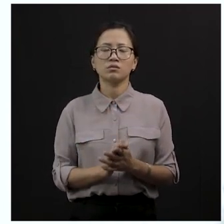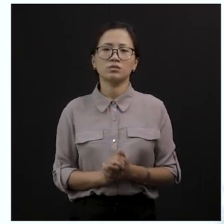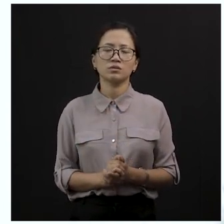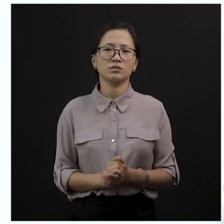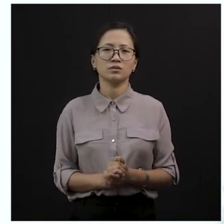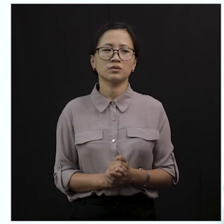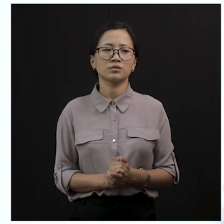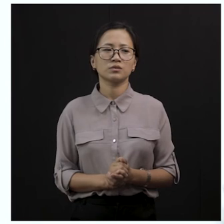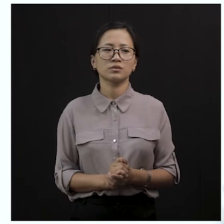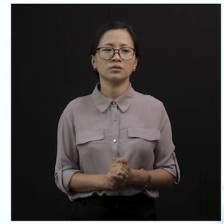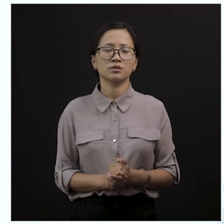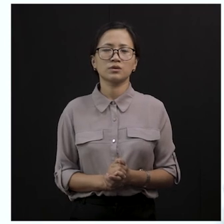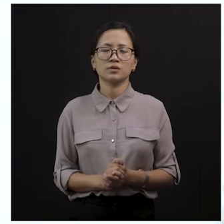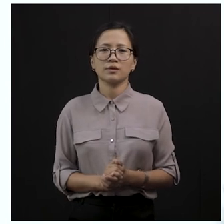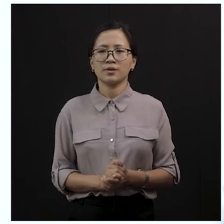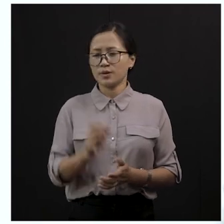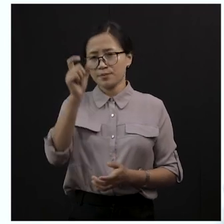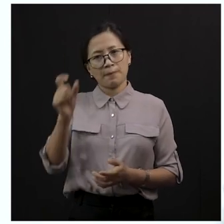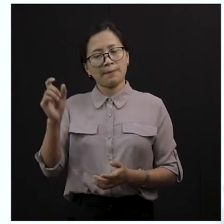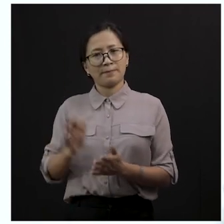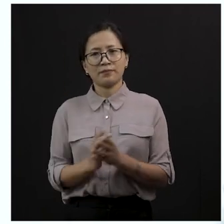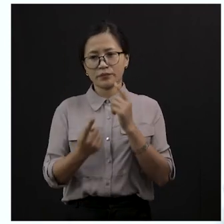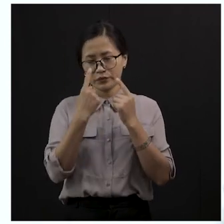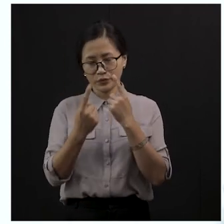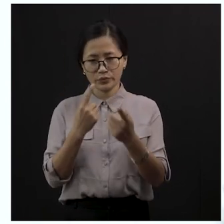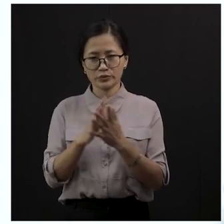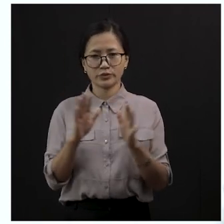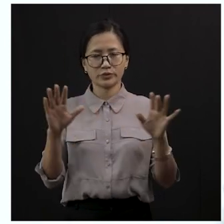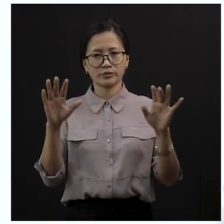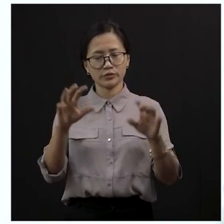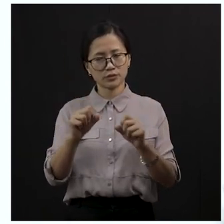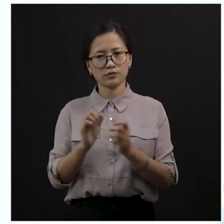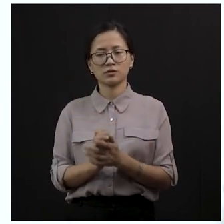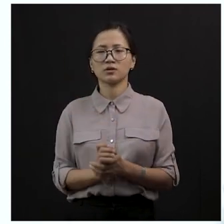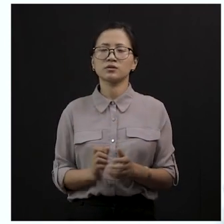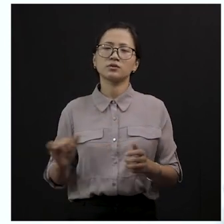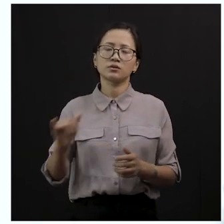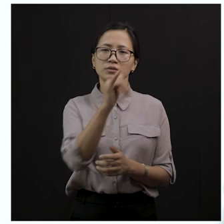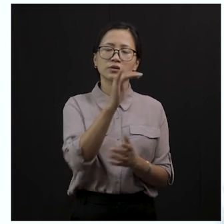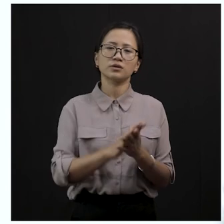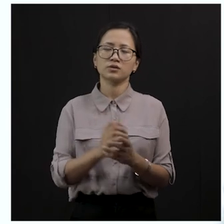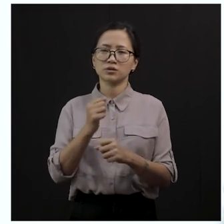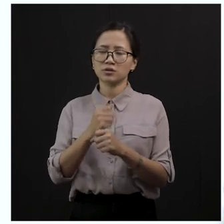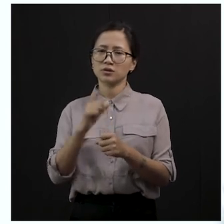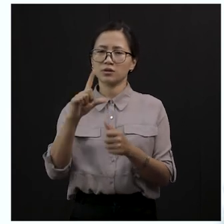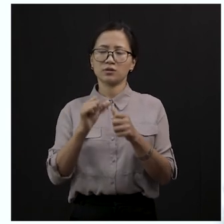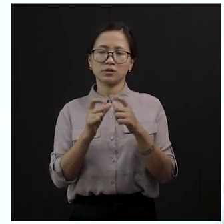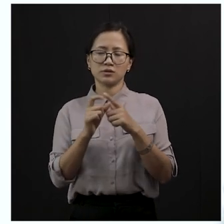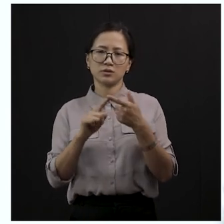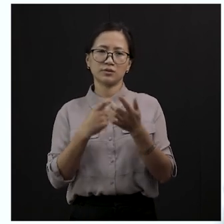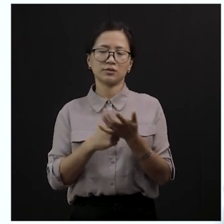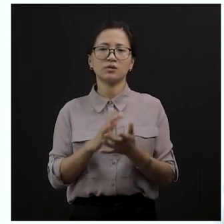have learned. Now we have also learned the person who discovered the airplane and glider. We have also learned, we